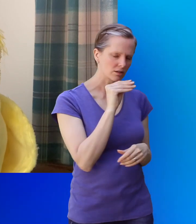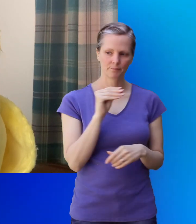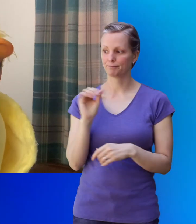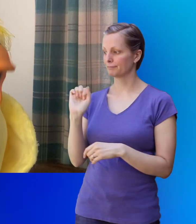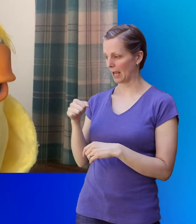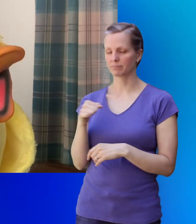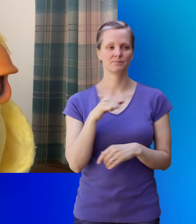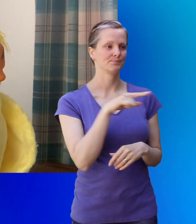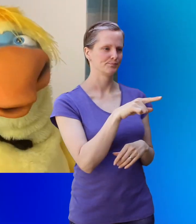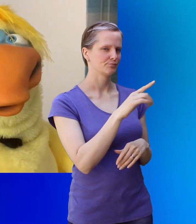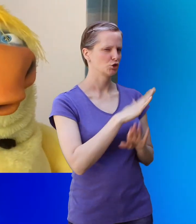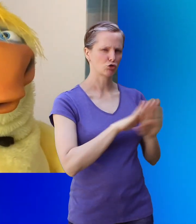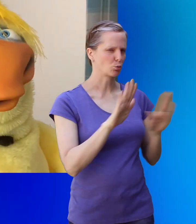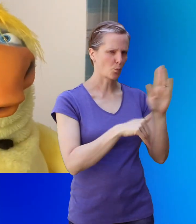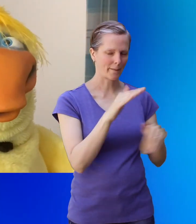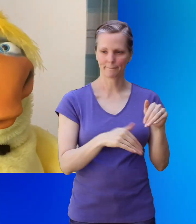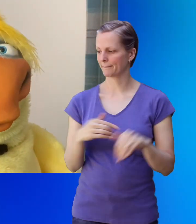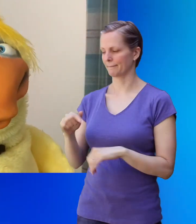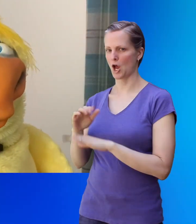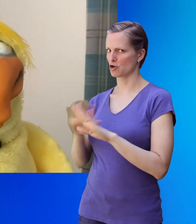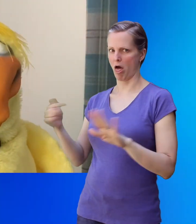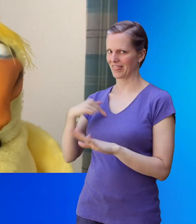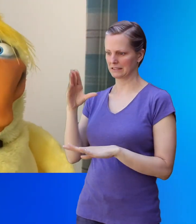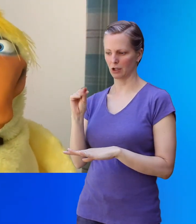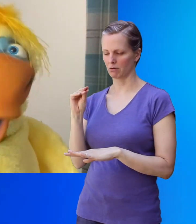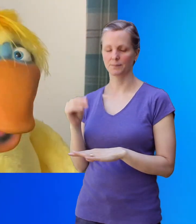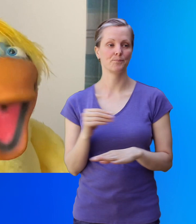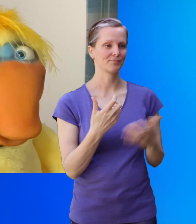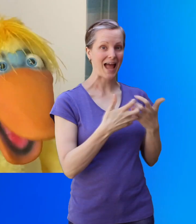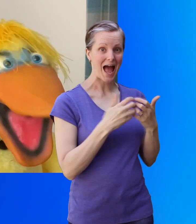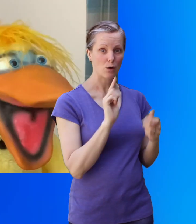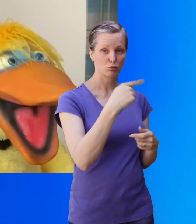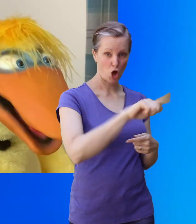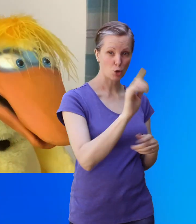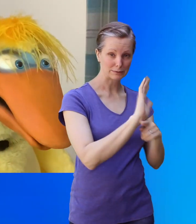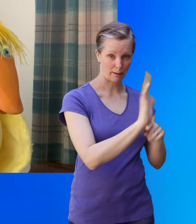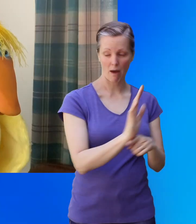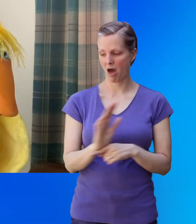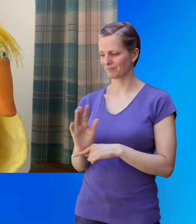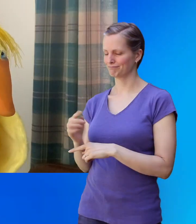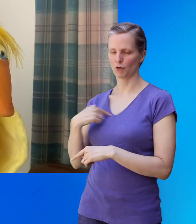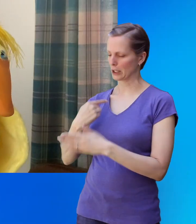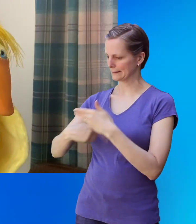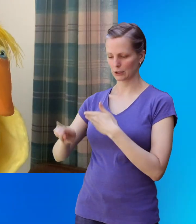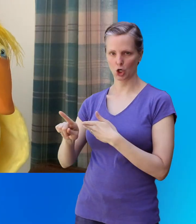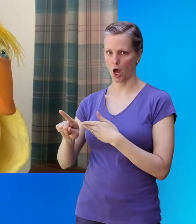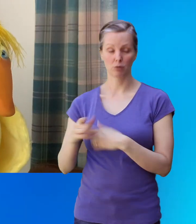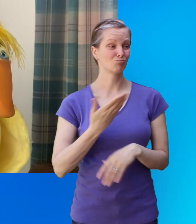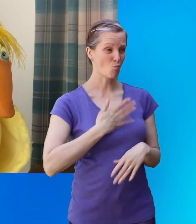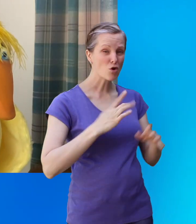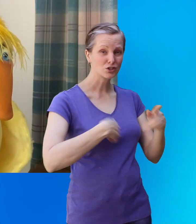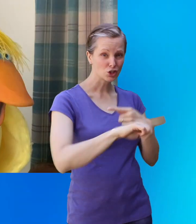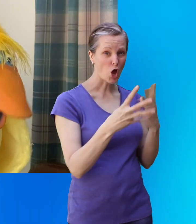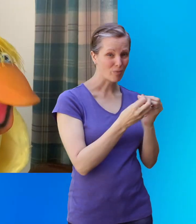don't swim. not this duck. Right. Okay. So how did you get to the cinema? Well, I didn't go. Oh. And you wanted to go